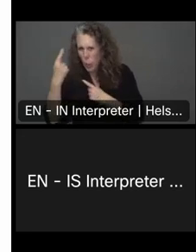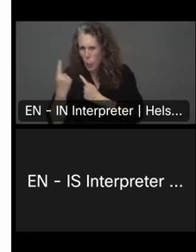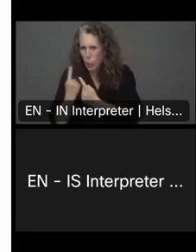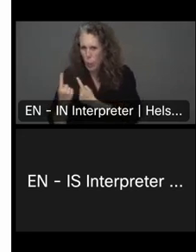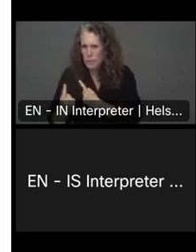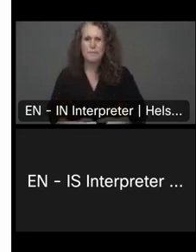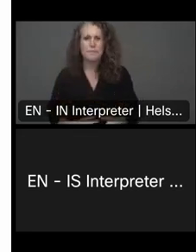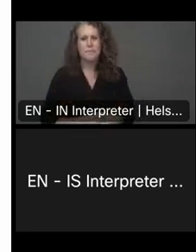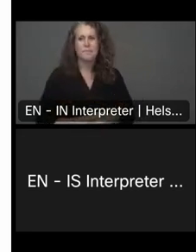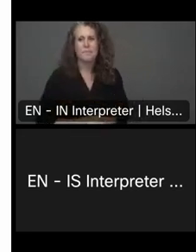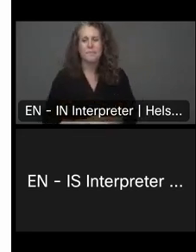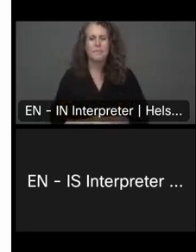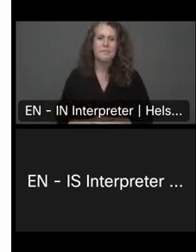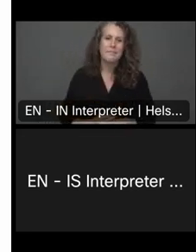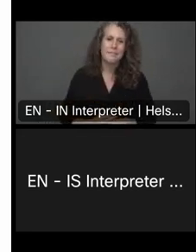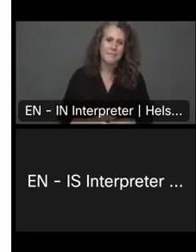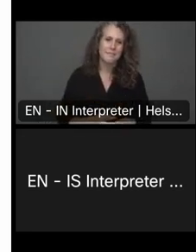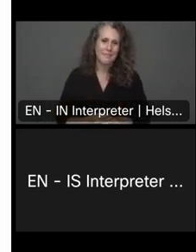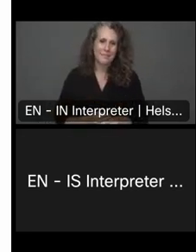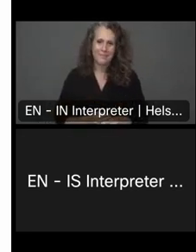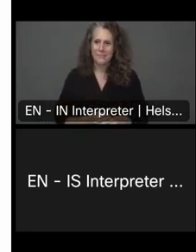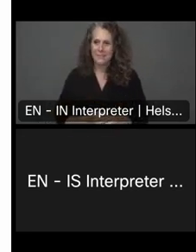much. And